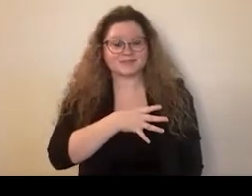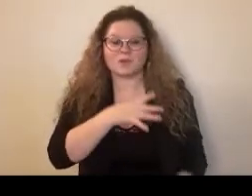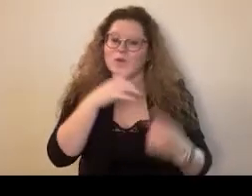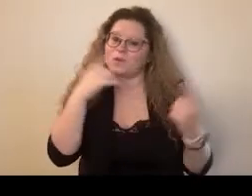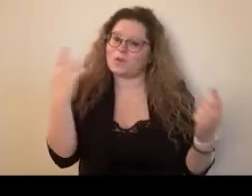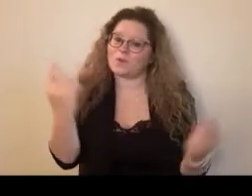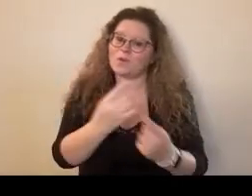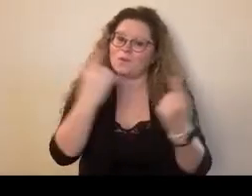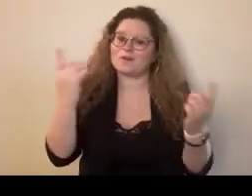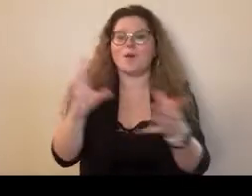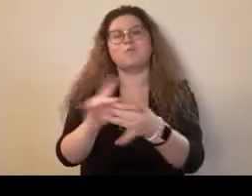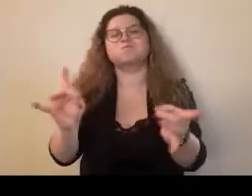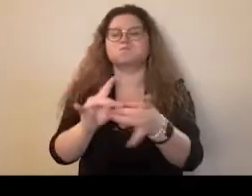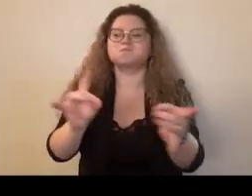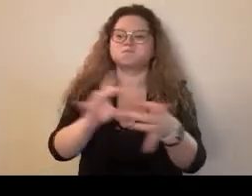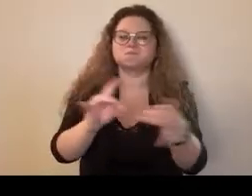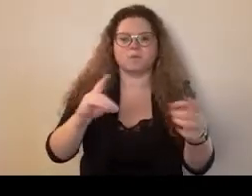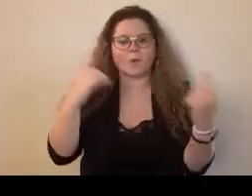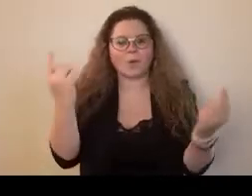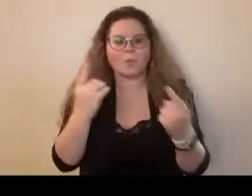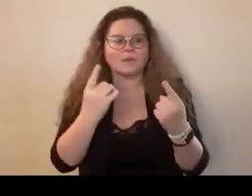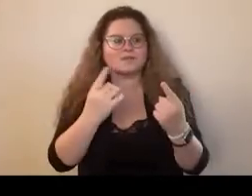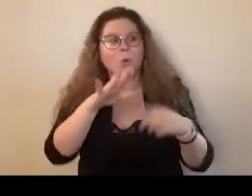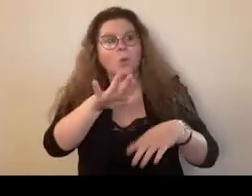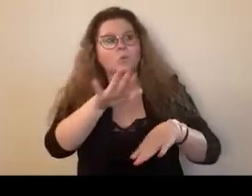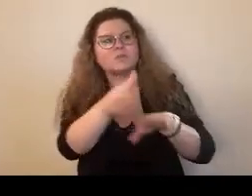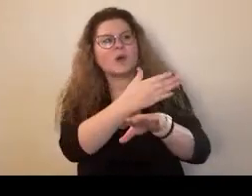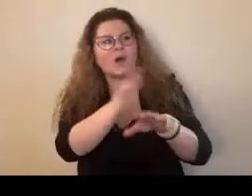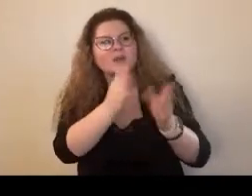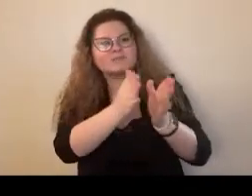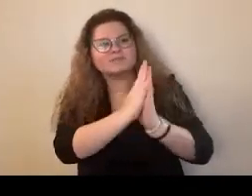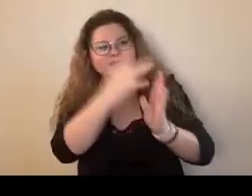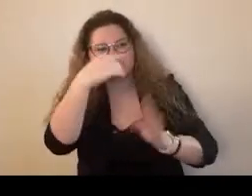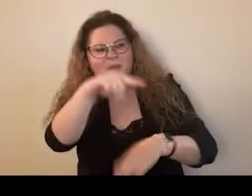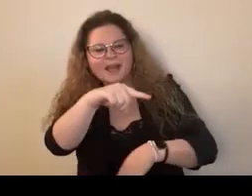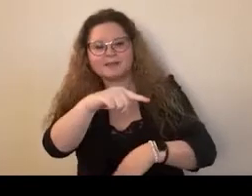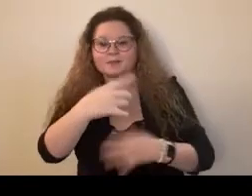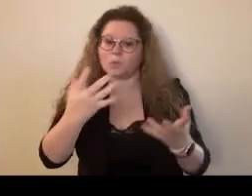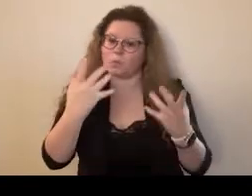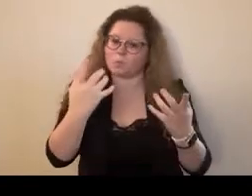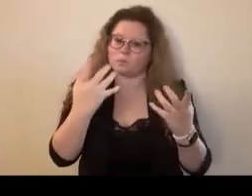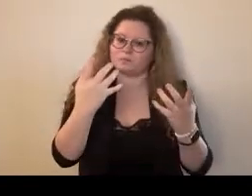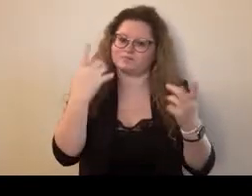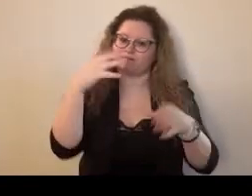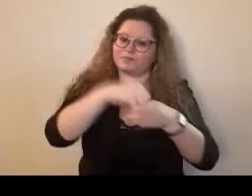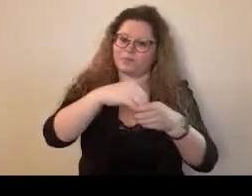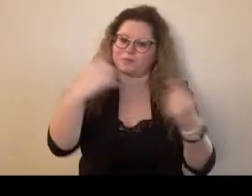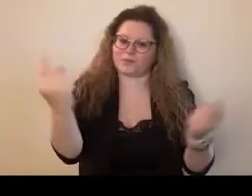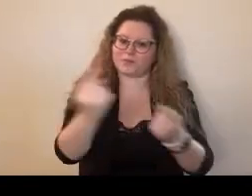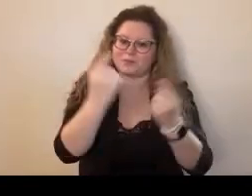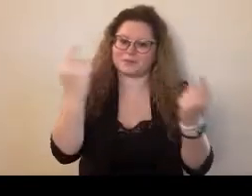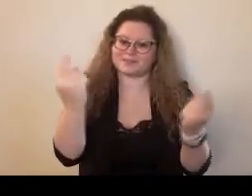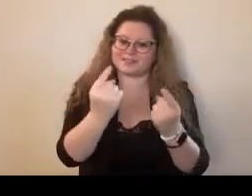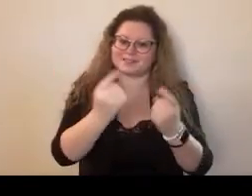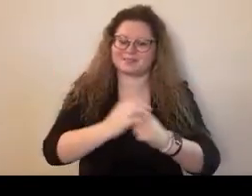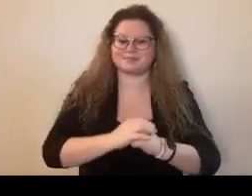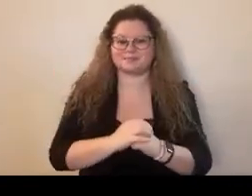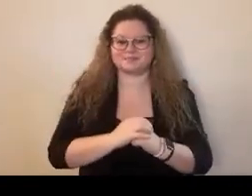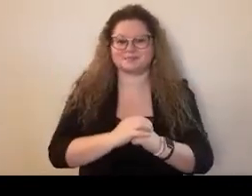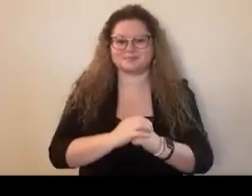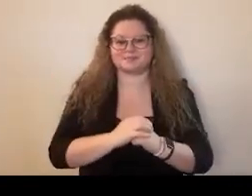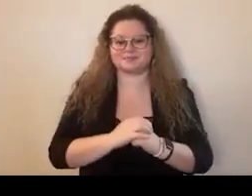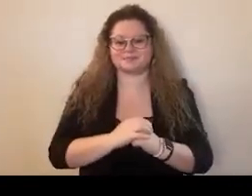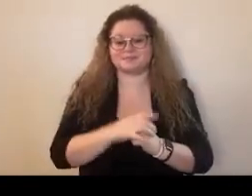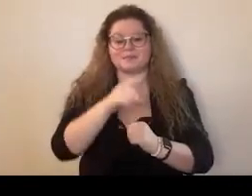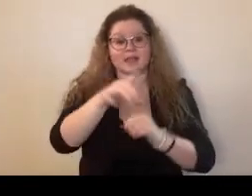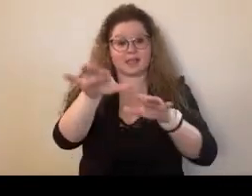for comment, always had a request for a song, and always wanted to take part. At the end of the session,